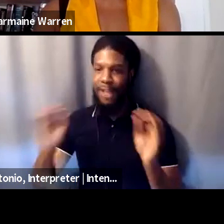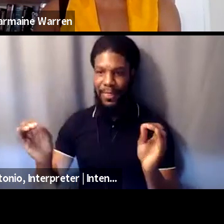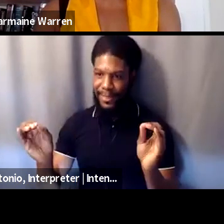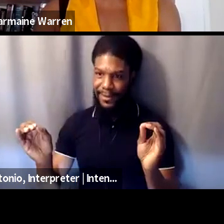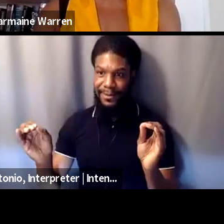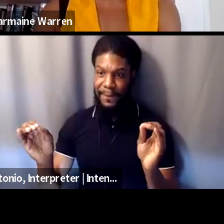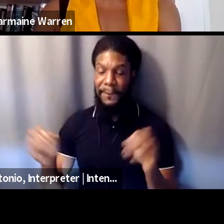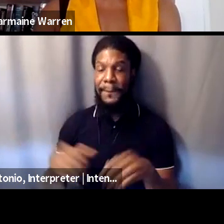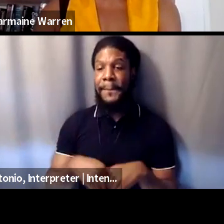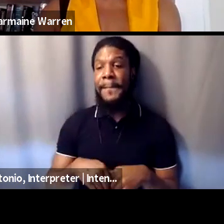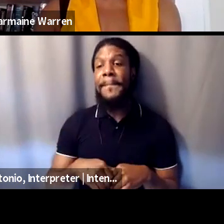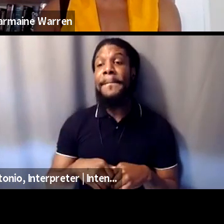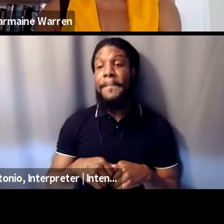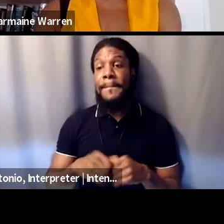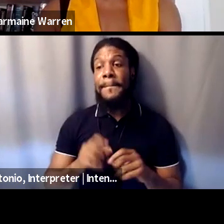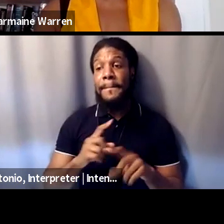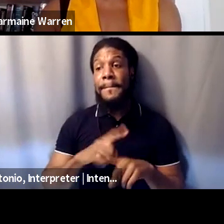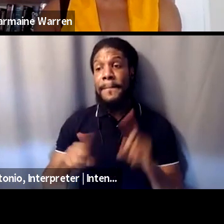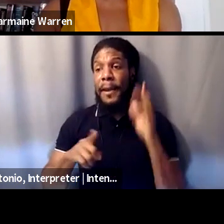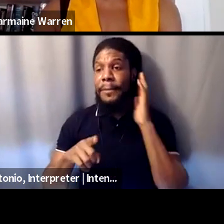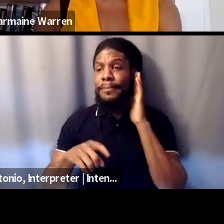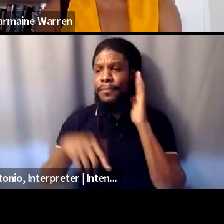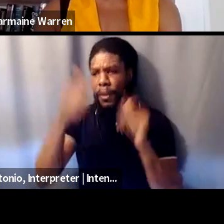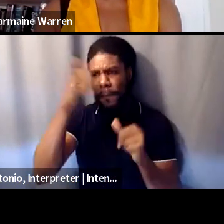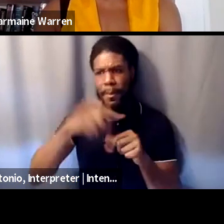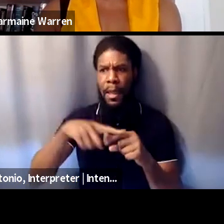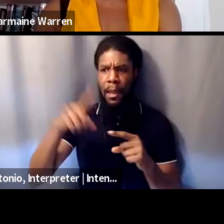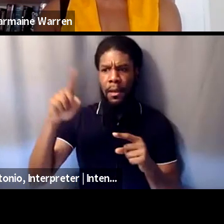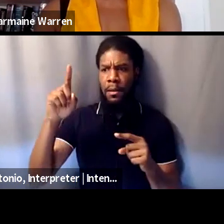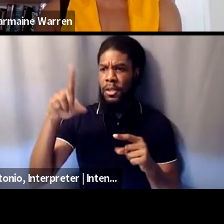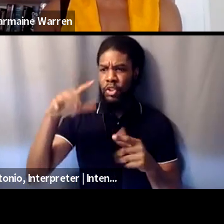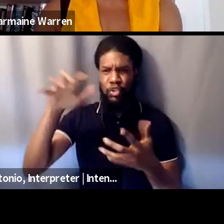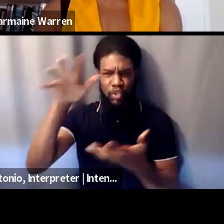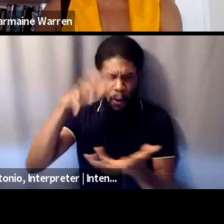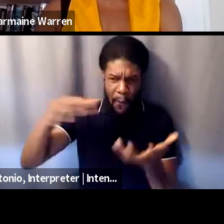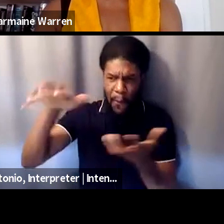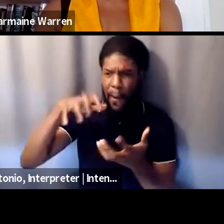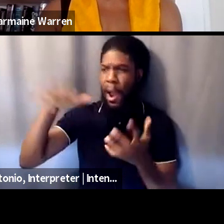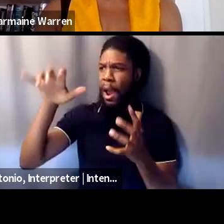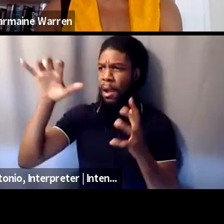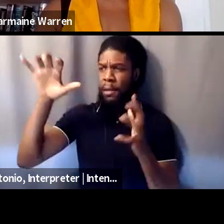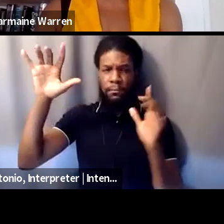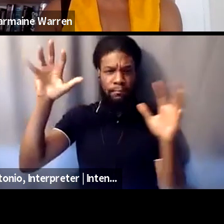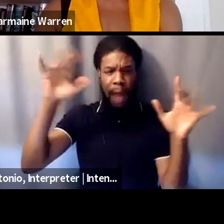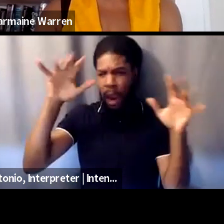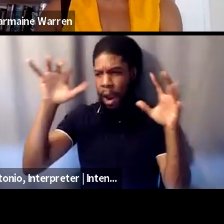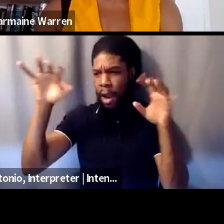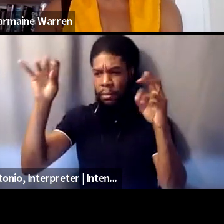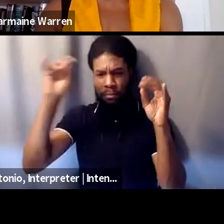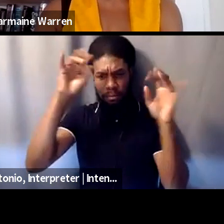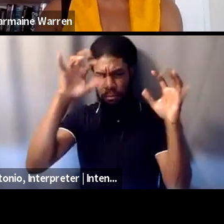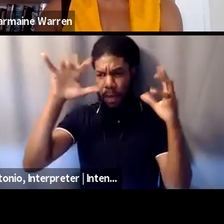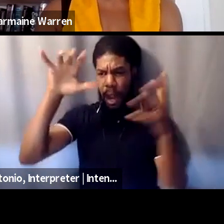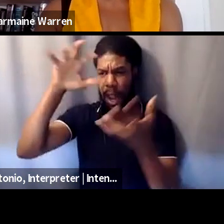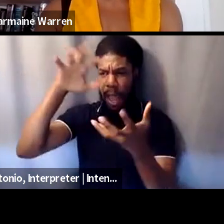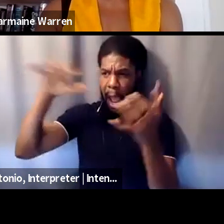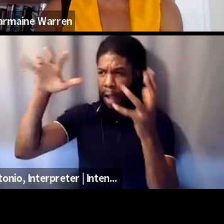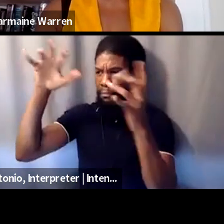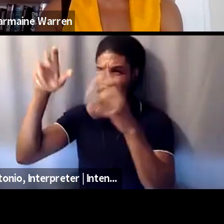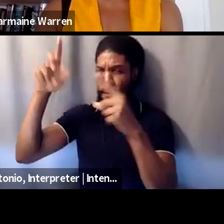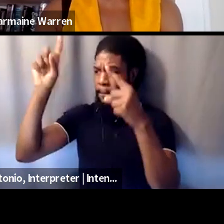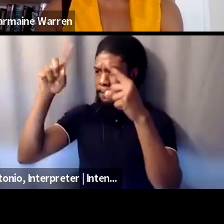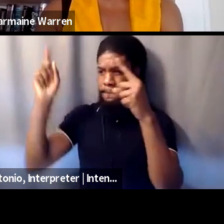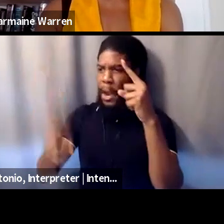but seeing how when we had a thunderstorm and one of its trees broke down, and then all of a sudden out of this like broken